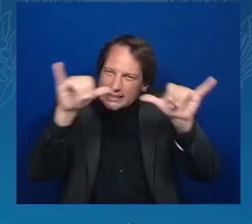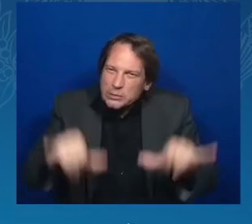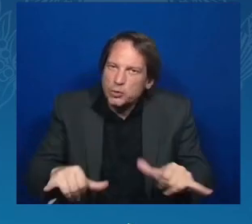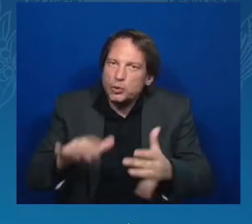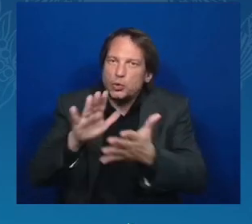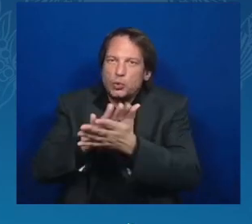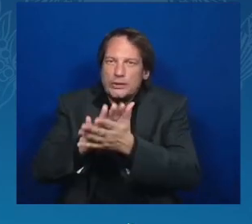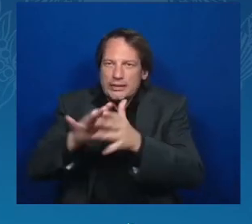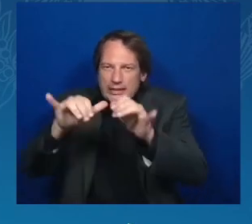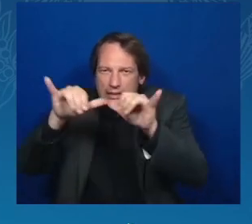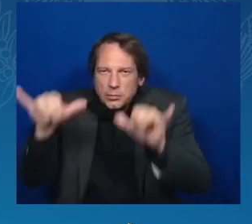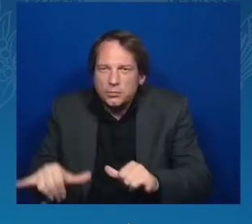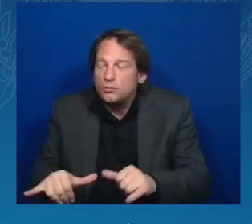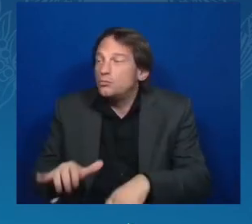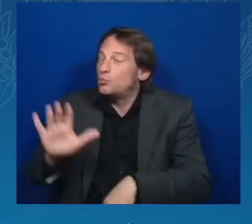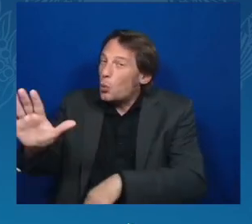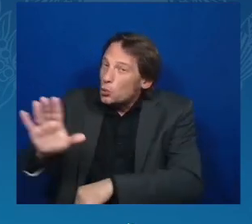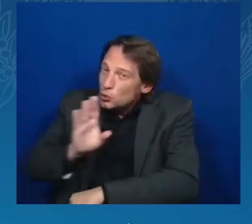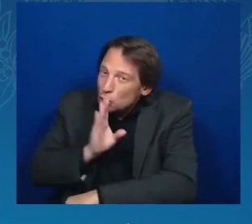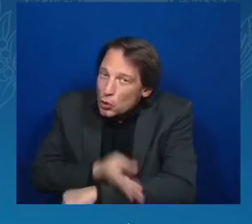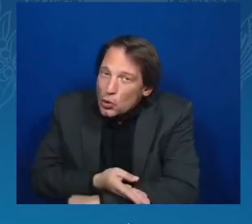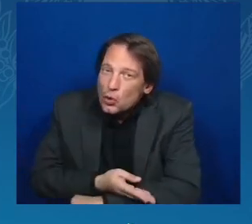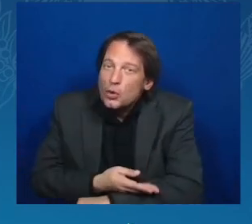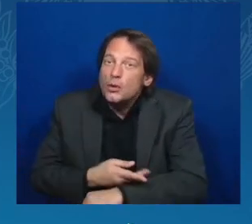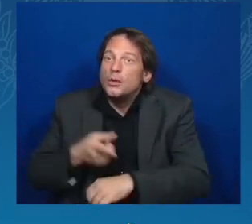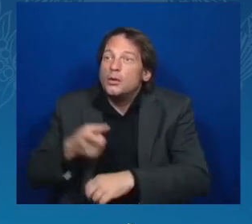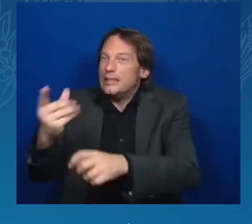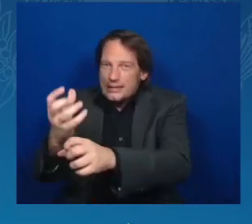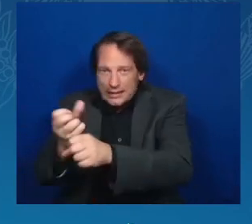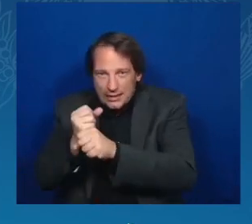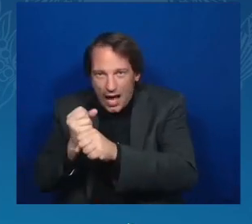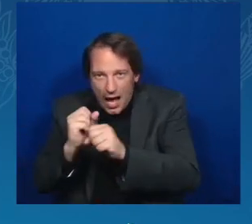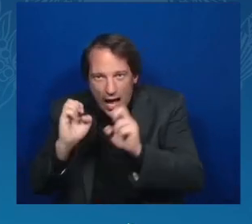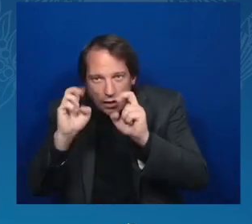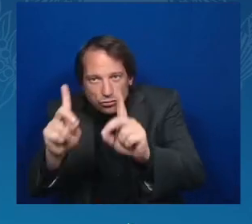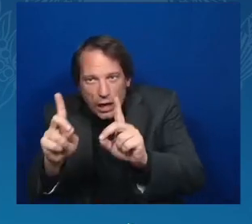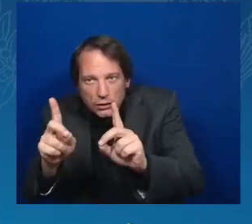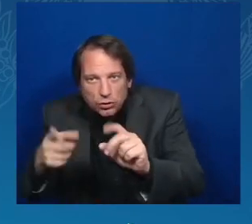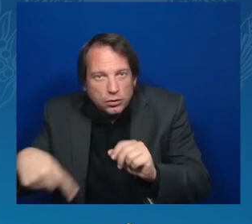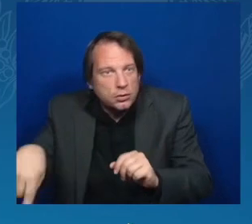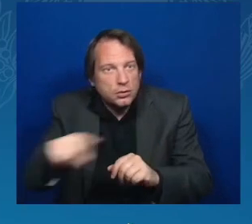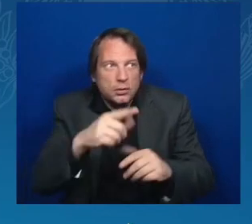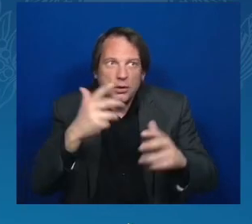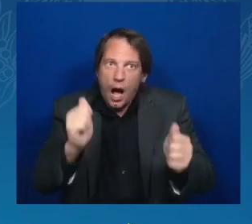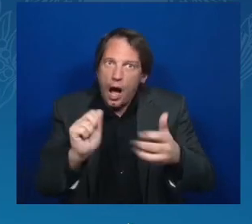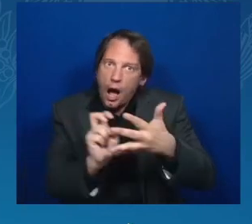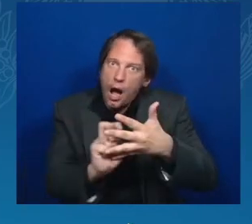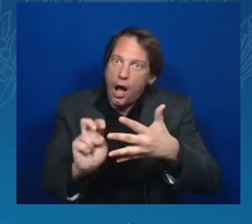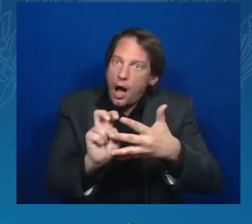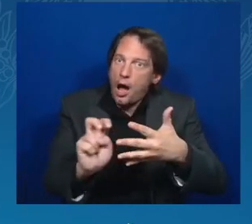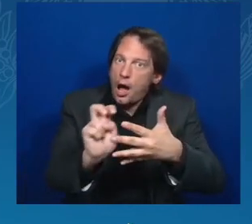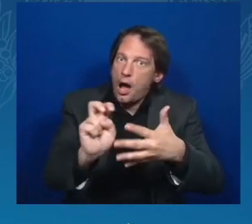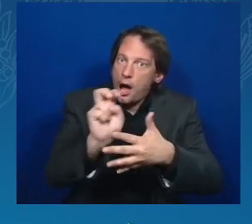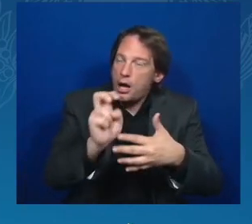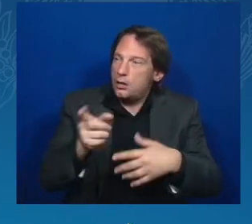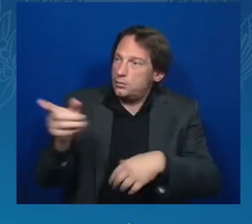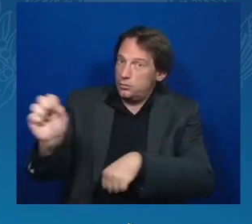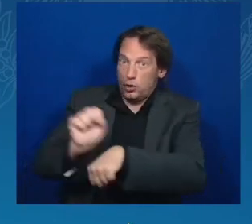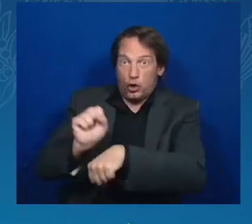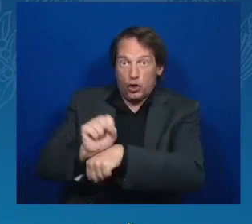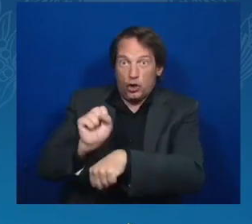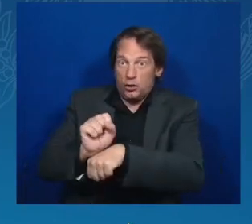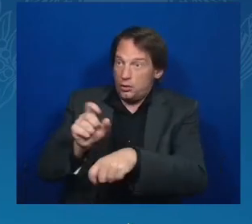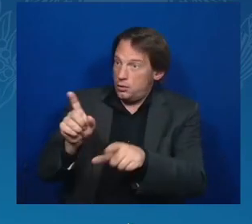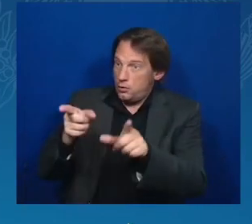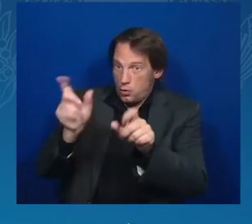in order to once again further your careers as public servants and work with the people that you work with. Tell us